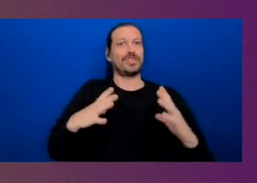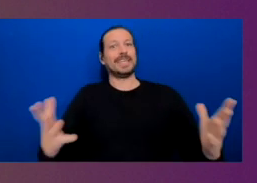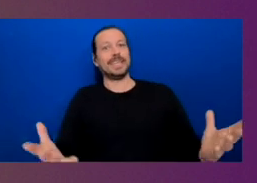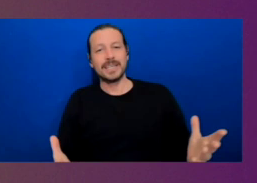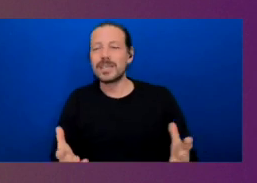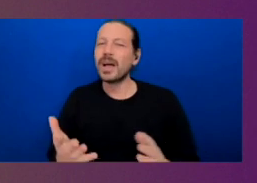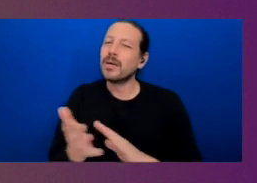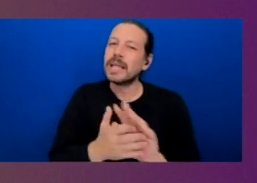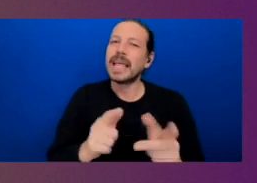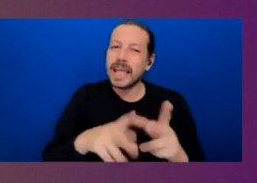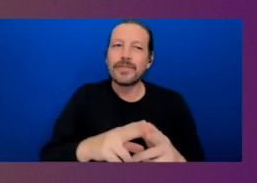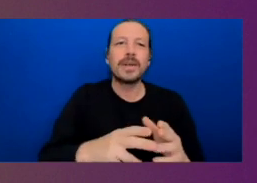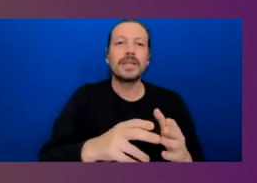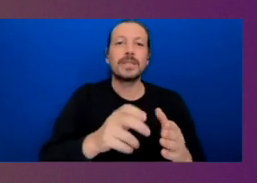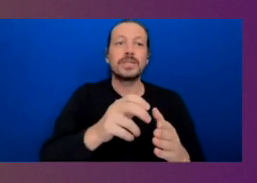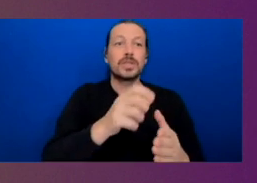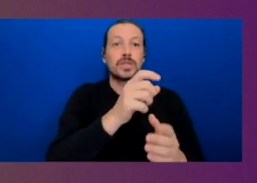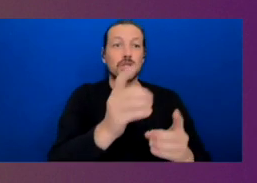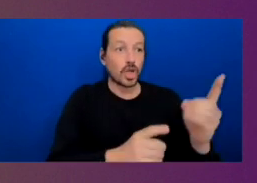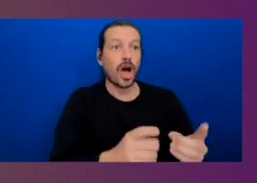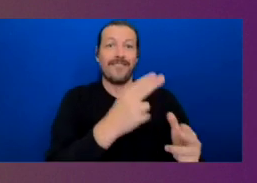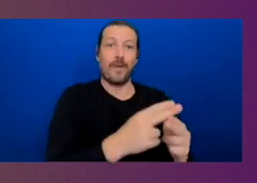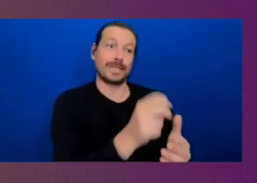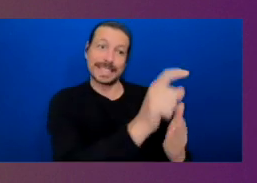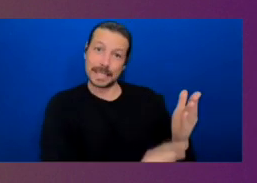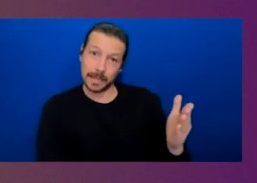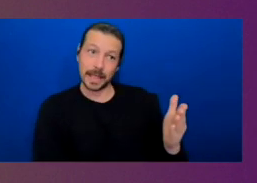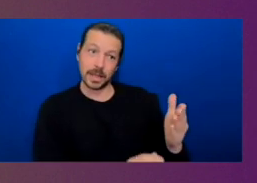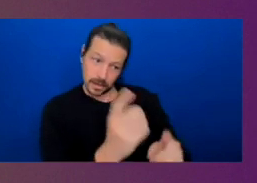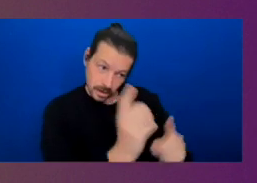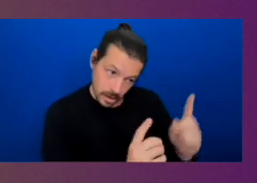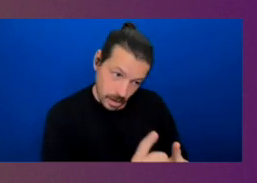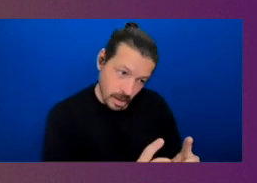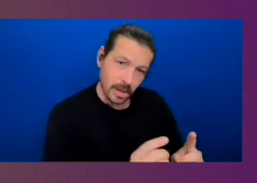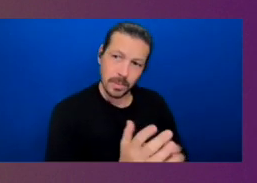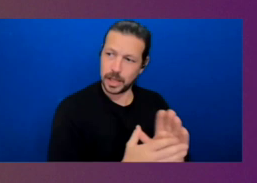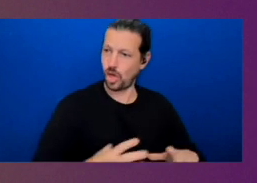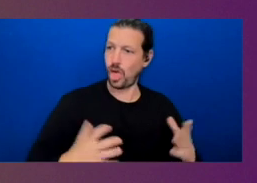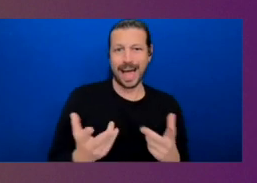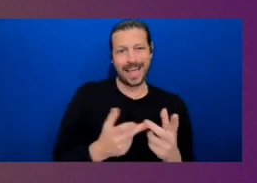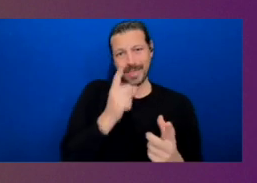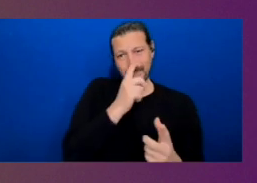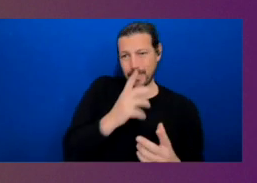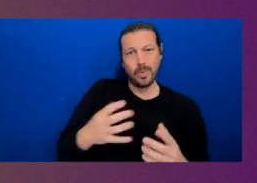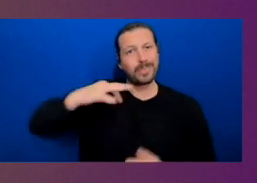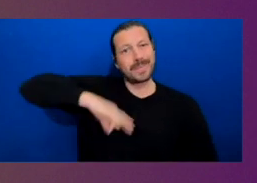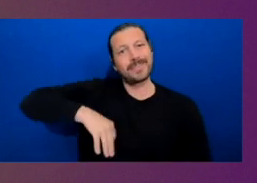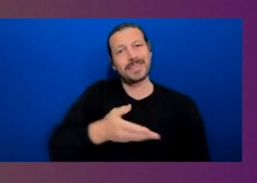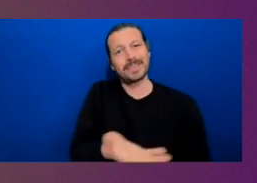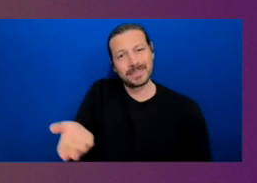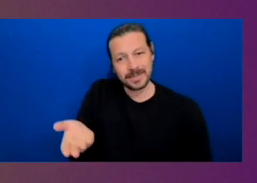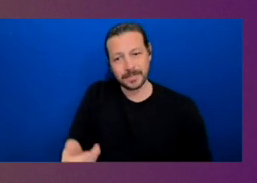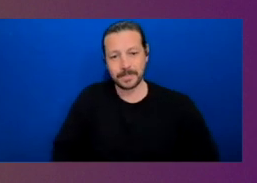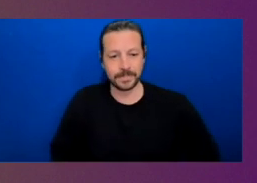specific disability for free. It just works. It's like the curb cut effect. So taking an inclusive